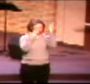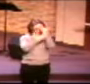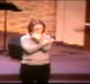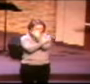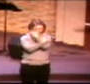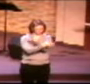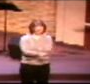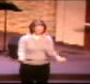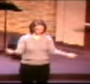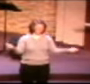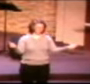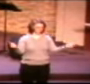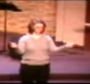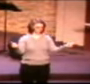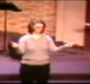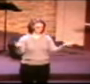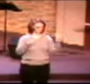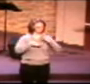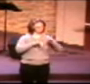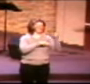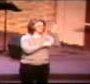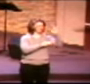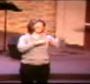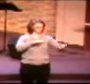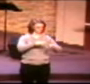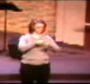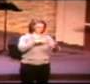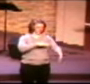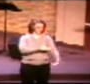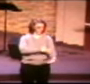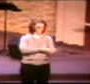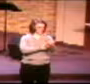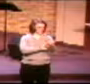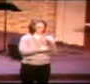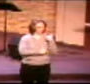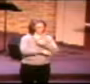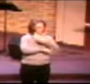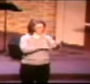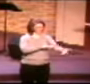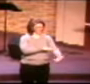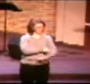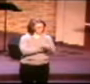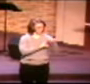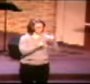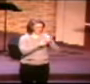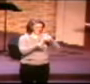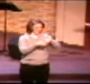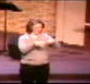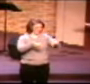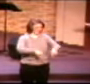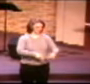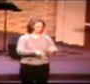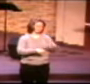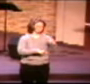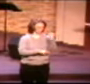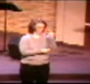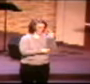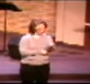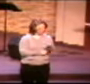at night, the mercy of God comes in the morning. So we invite ourselves into this